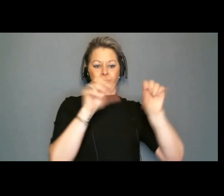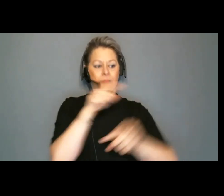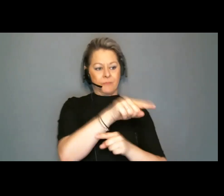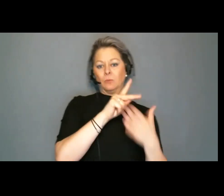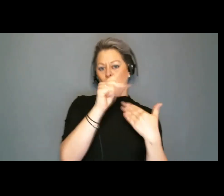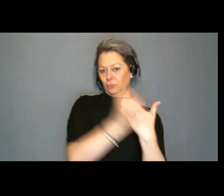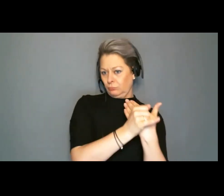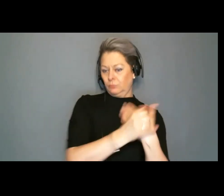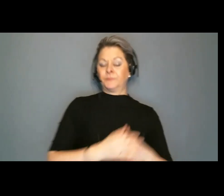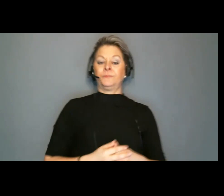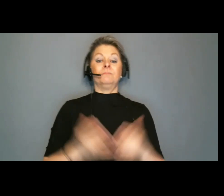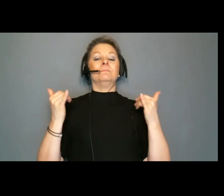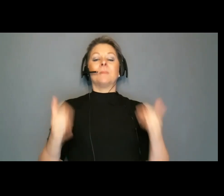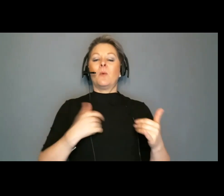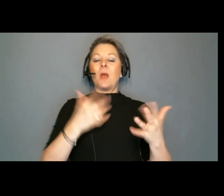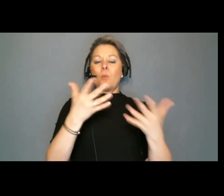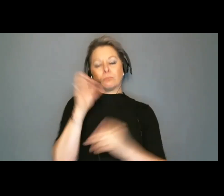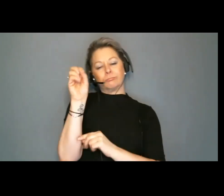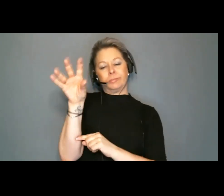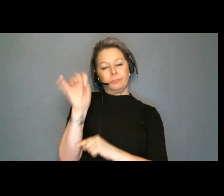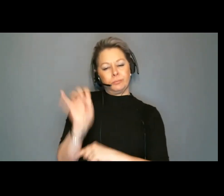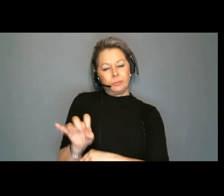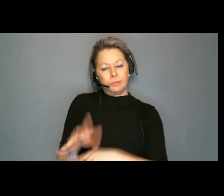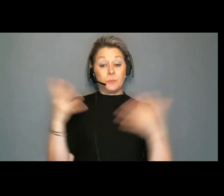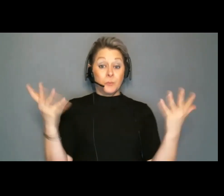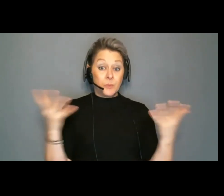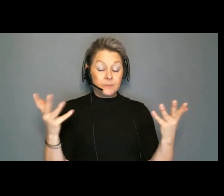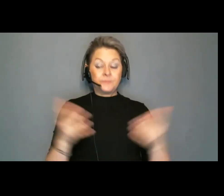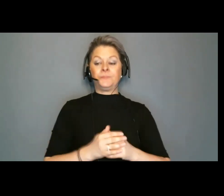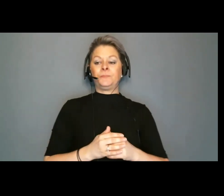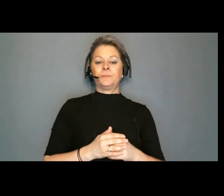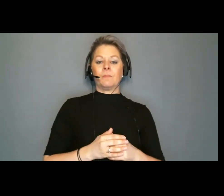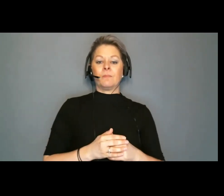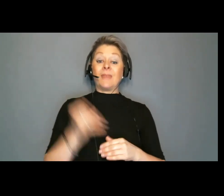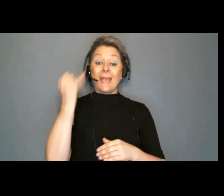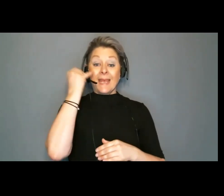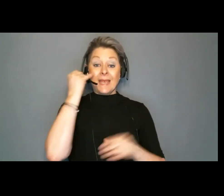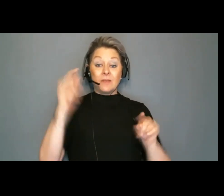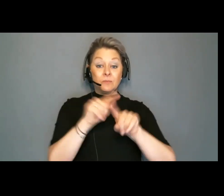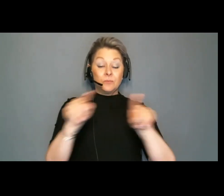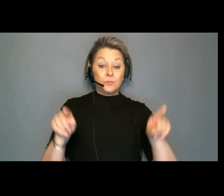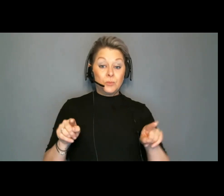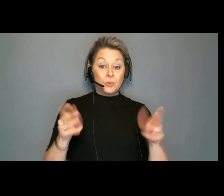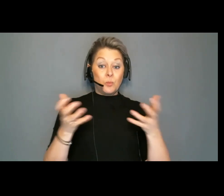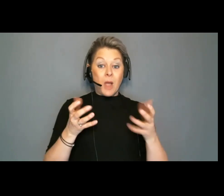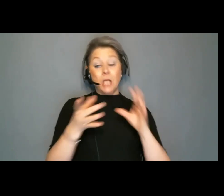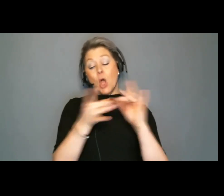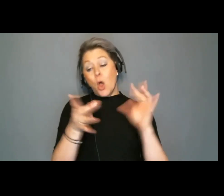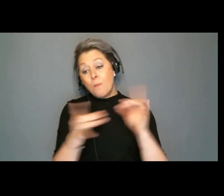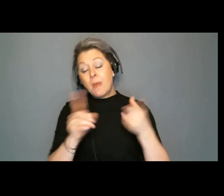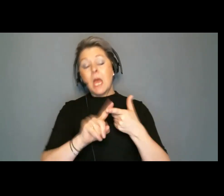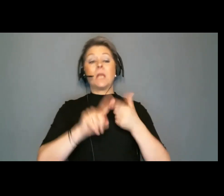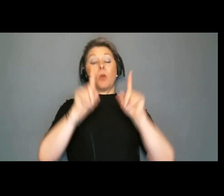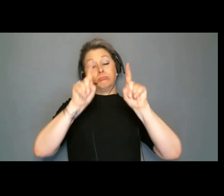want to do a little housekeeping here. We're going to, if anybody wants to comment or ask a